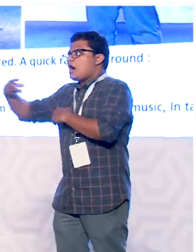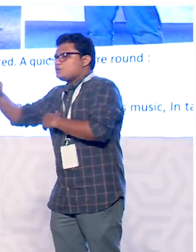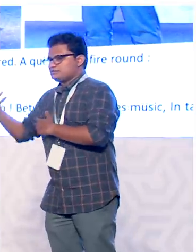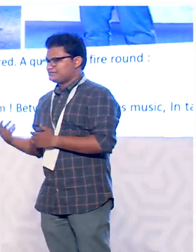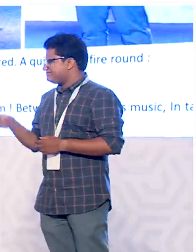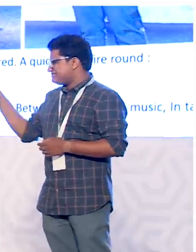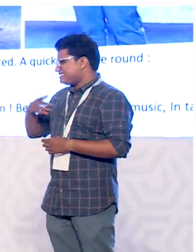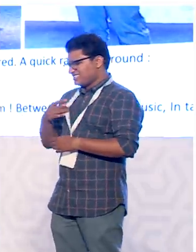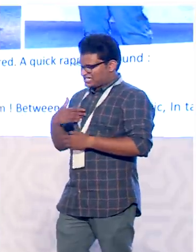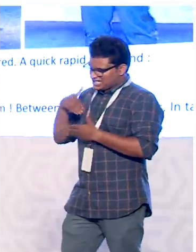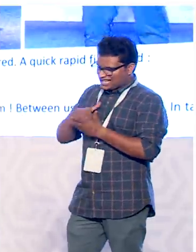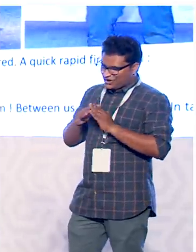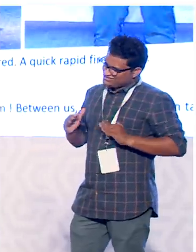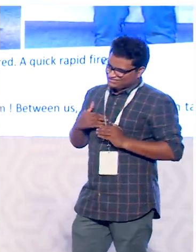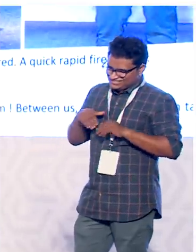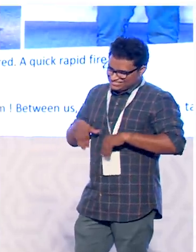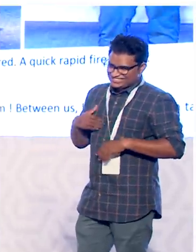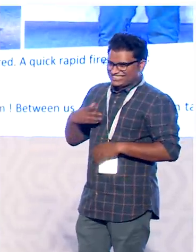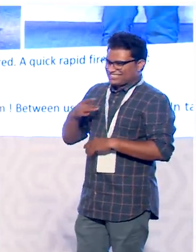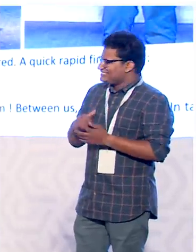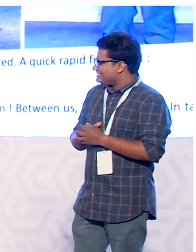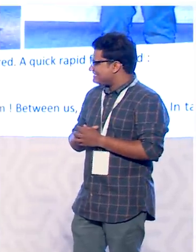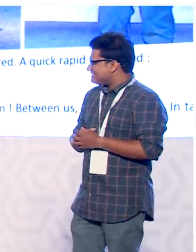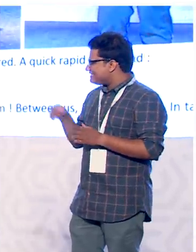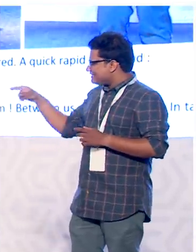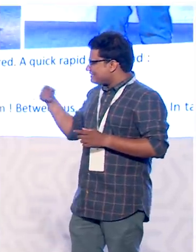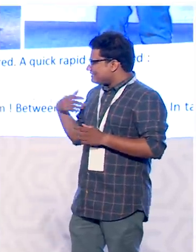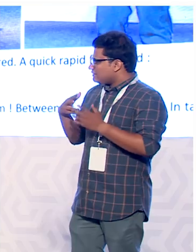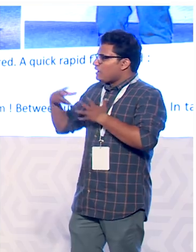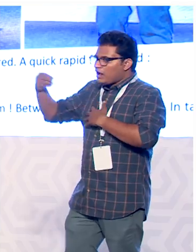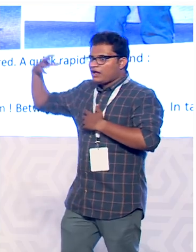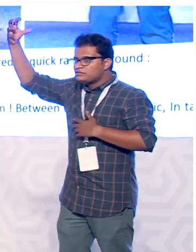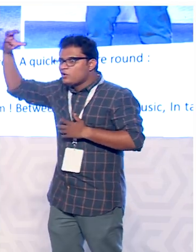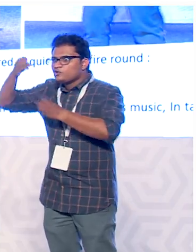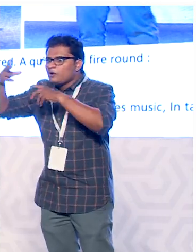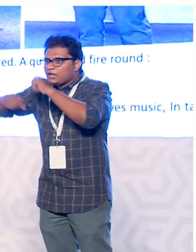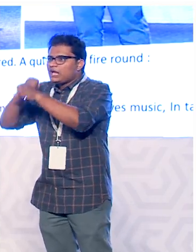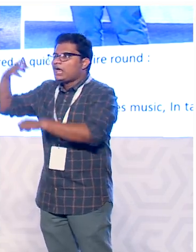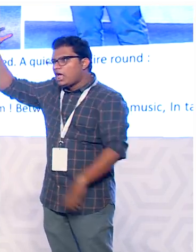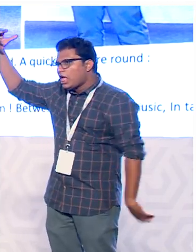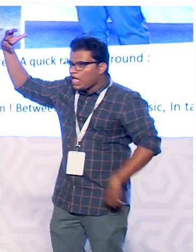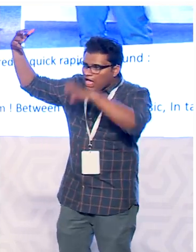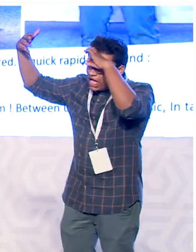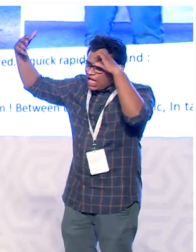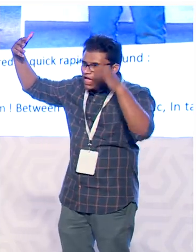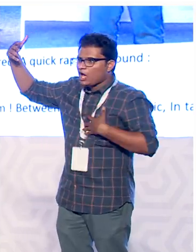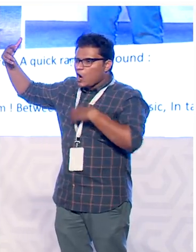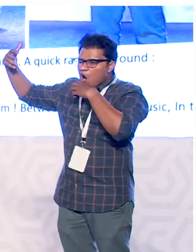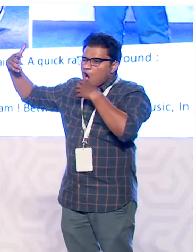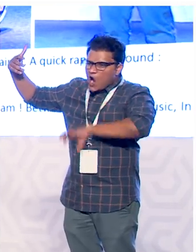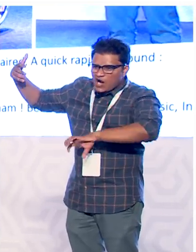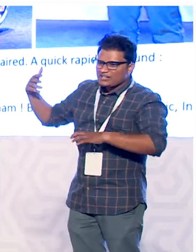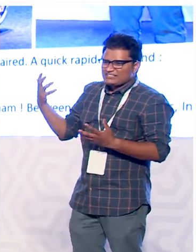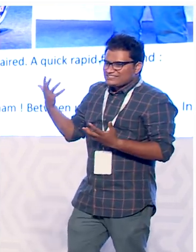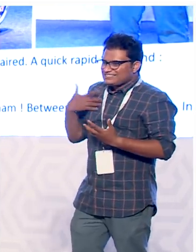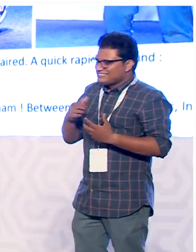Indoors. Okay. Indoors, yes. Okay. I've been out in the sun for too many years, looking at the sun like this way, that way,